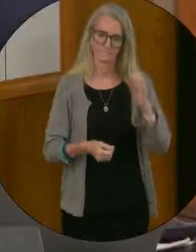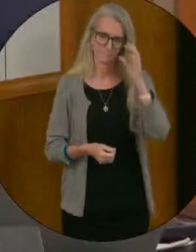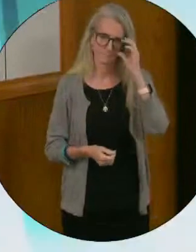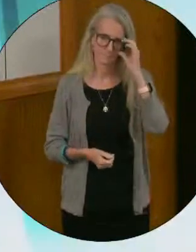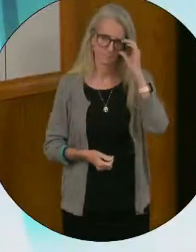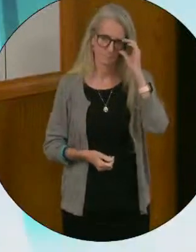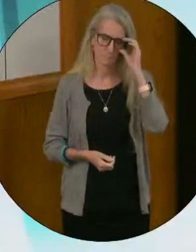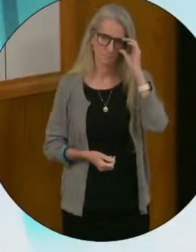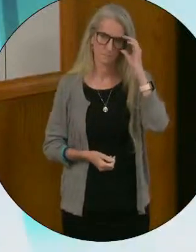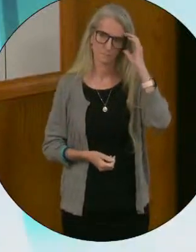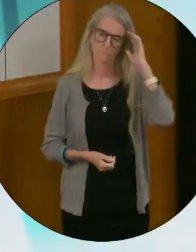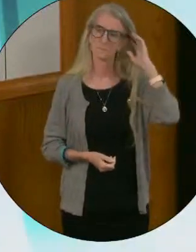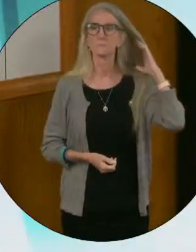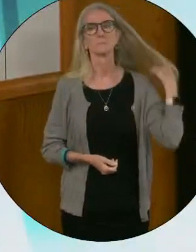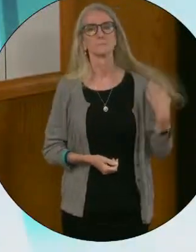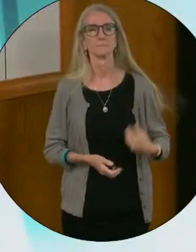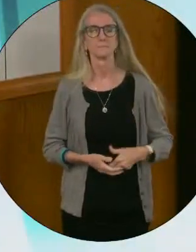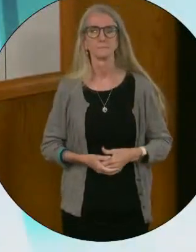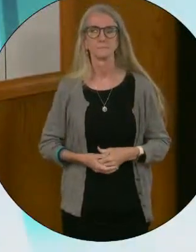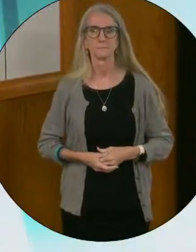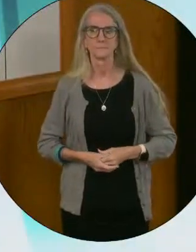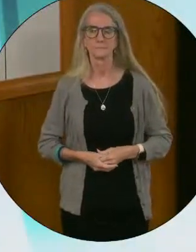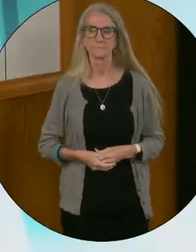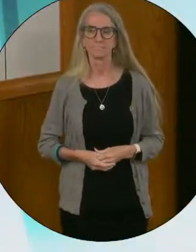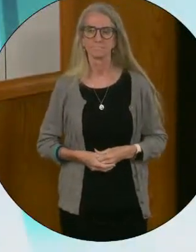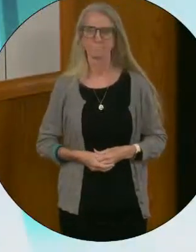And I think that's all we've got.